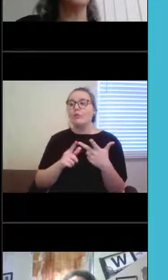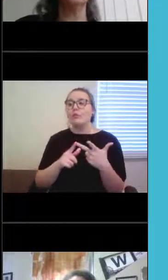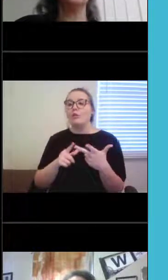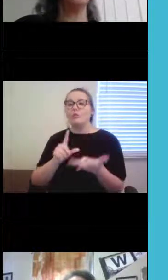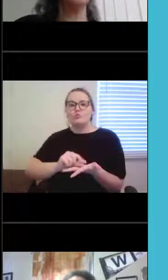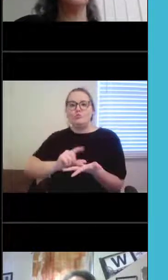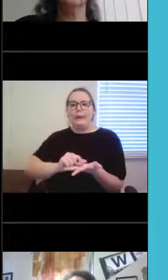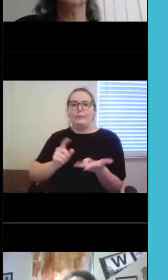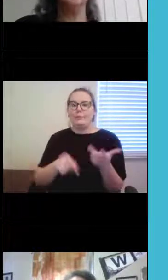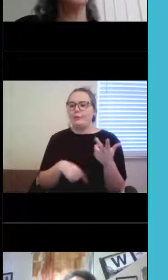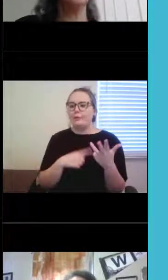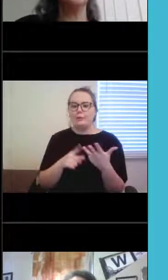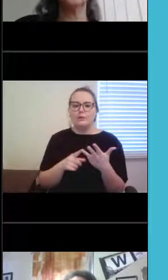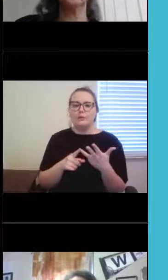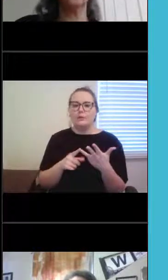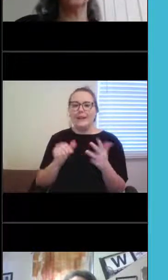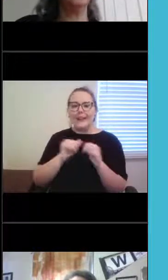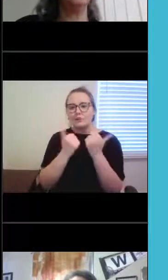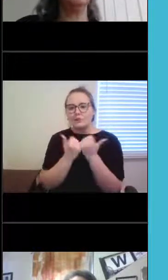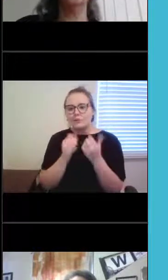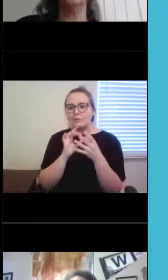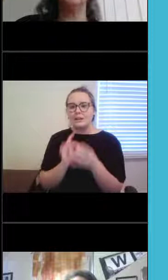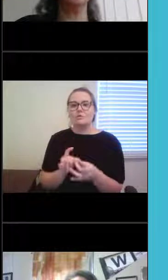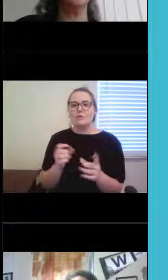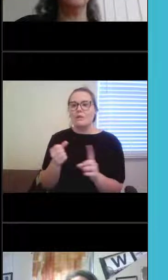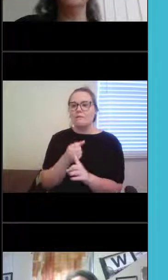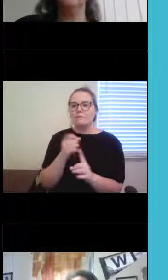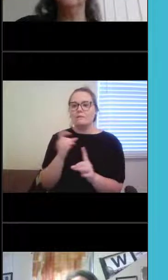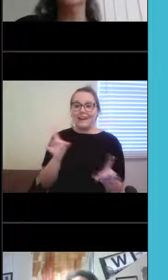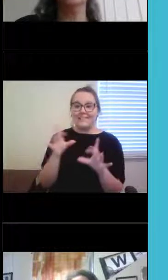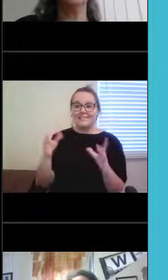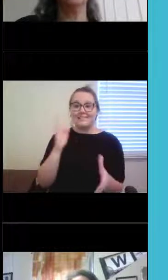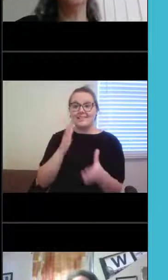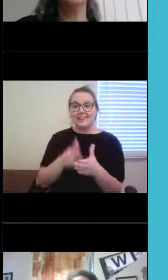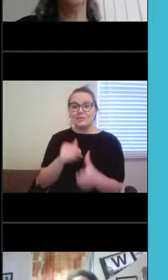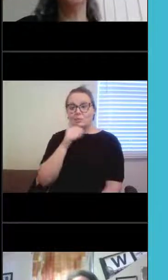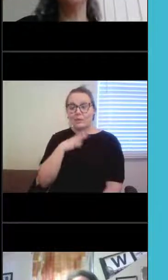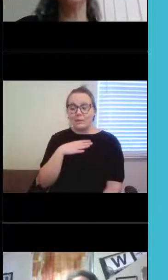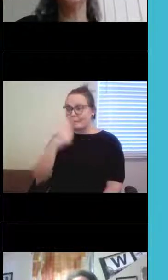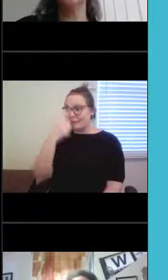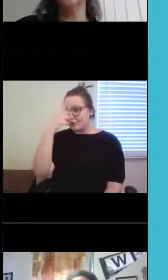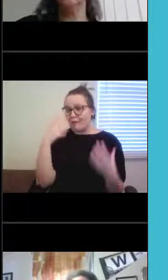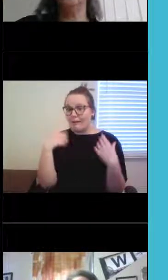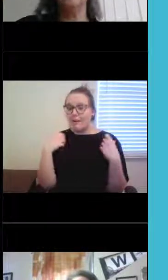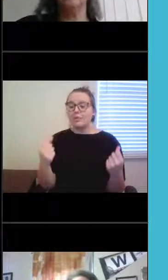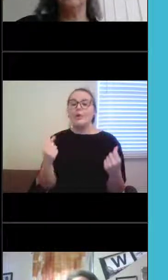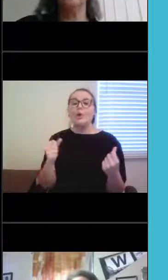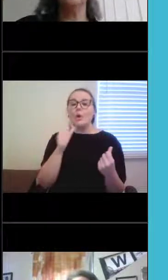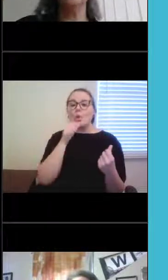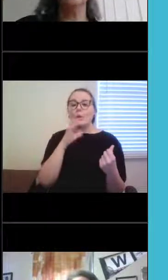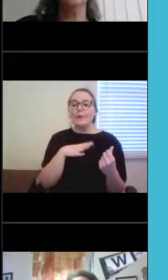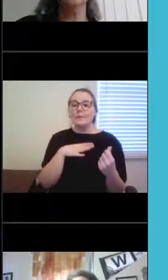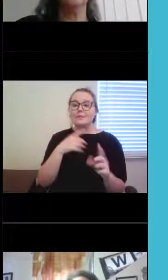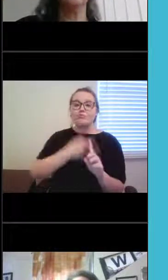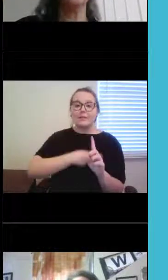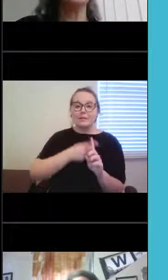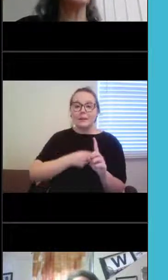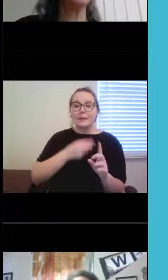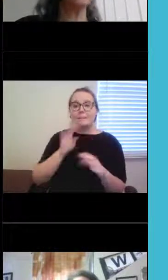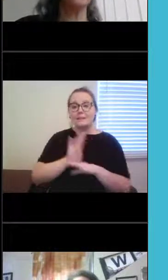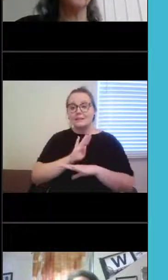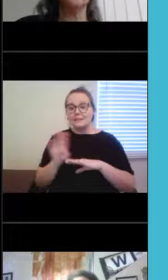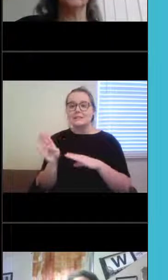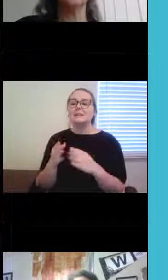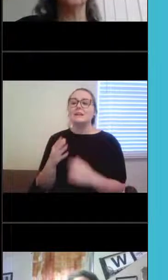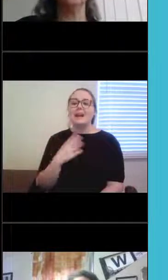such as agencies related to violence against women or mental health, women's oriented businesses, as well